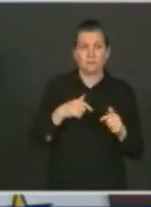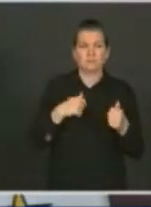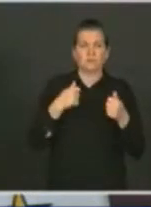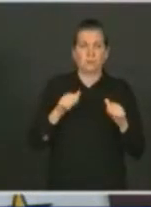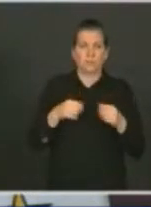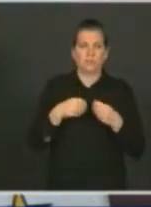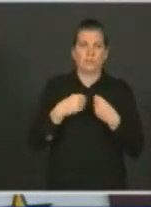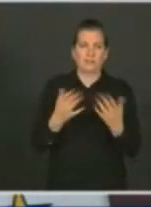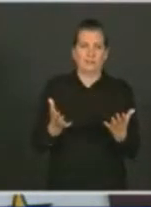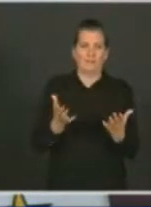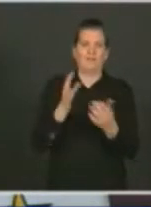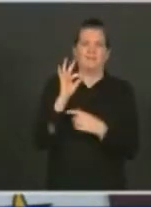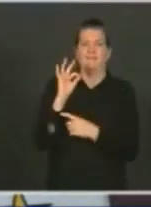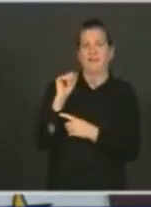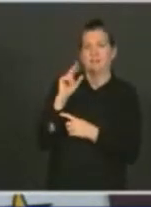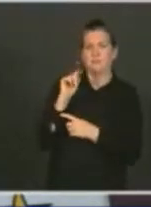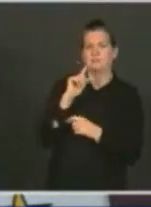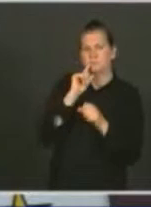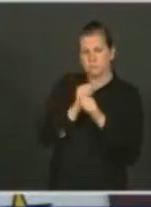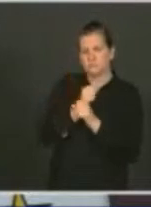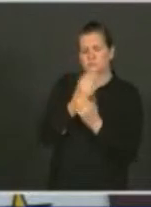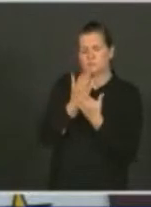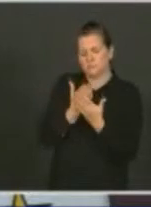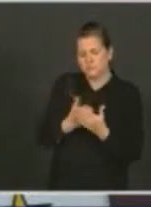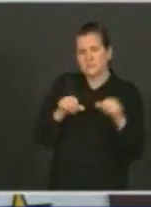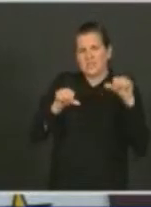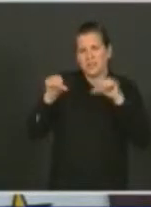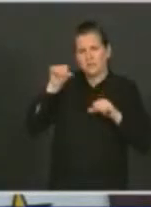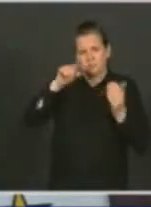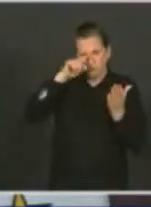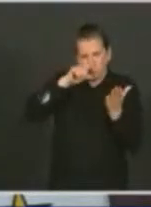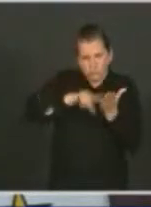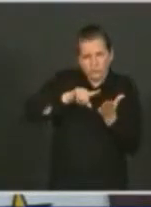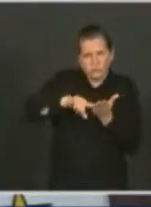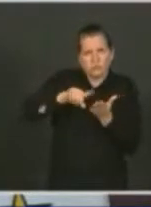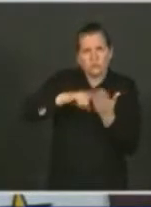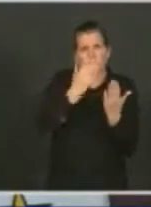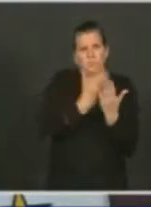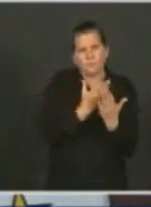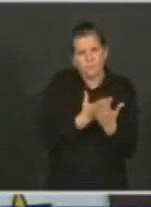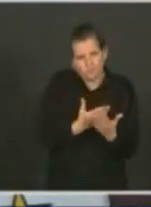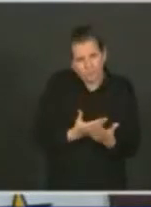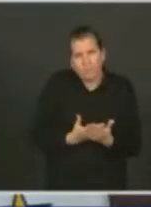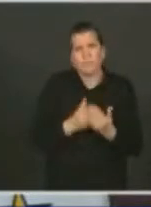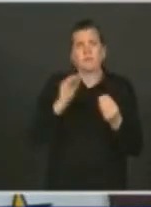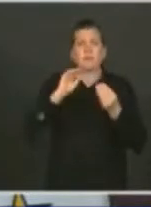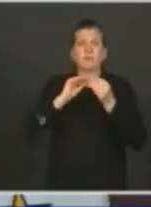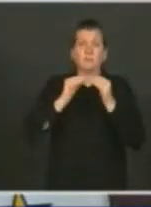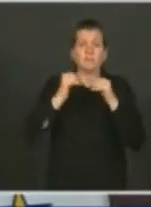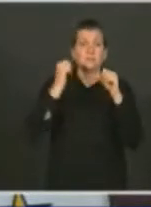found that transparency is key to that. So yeah, we're going to put all the data out there. We're going to